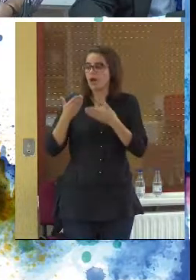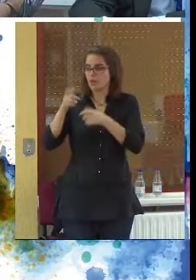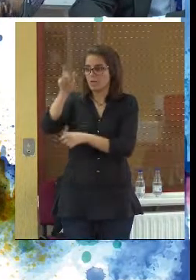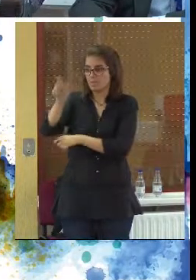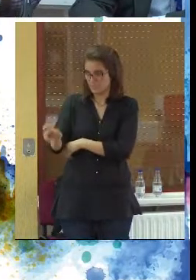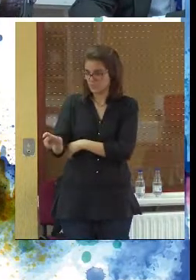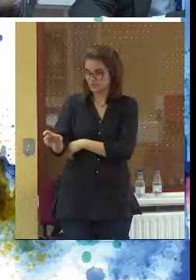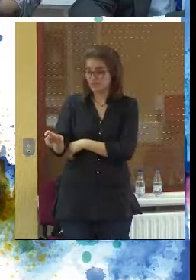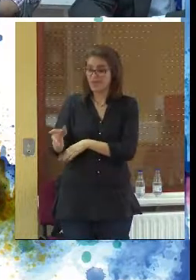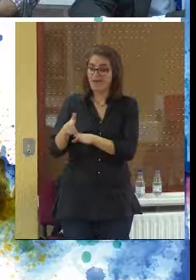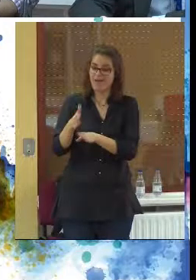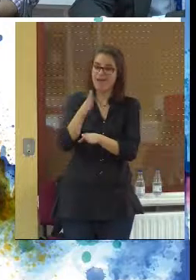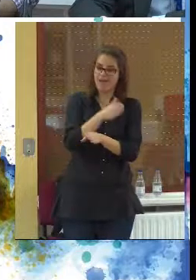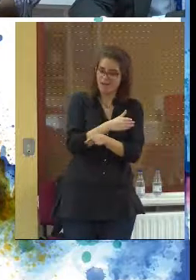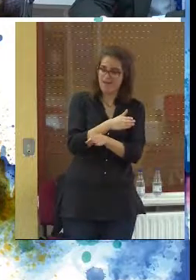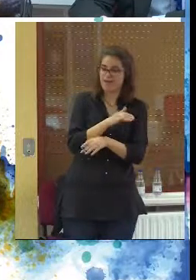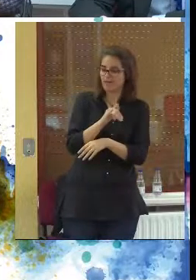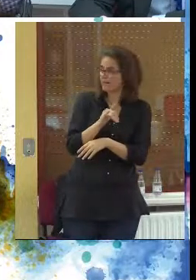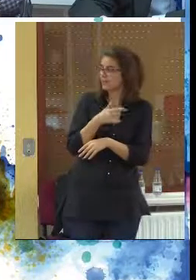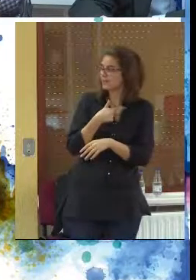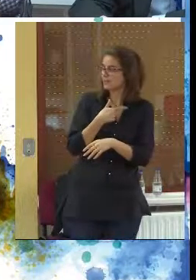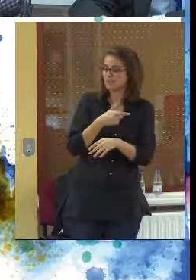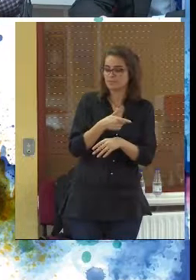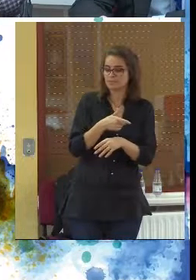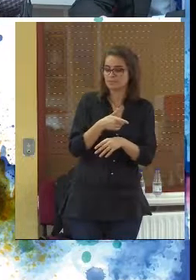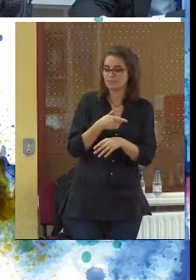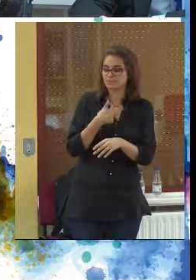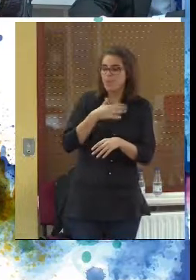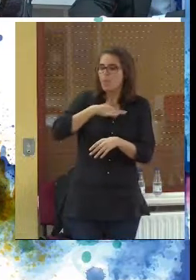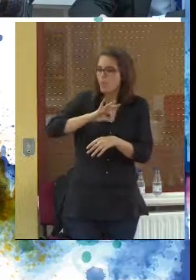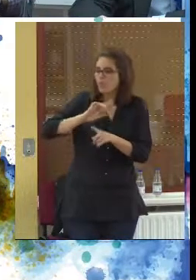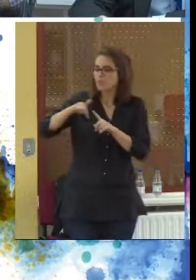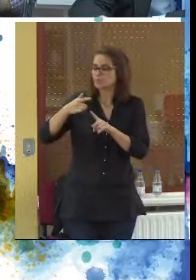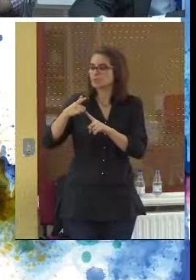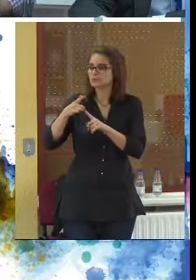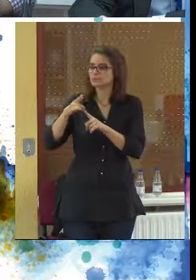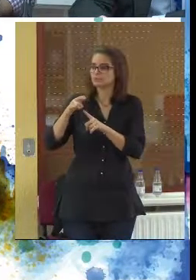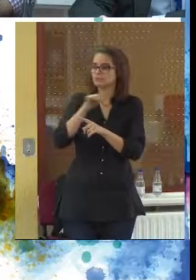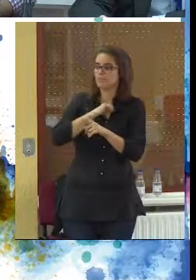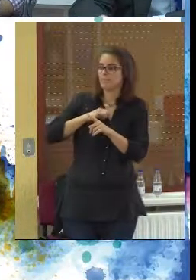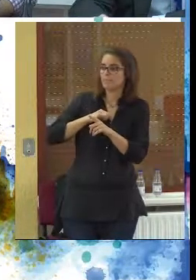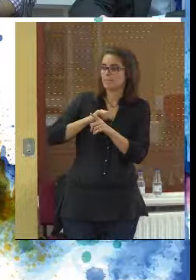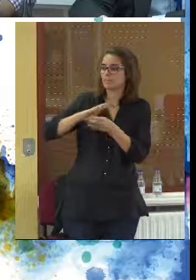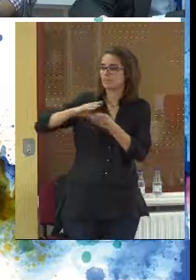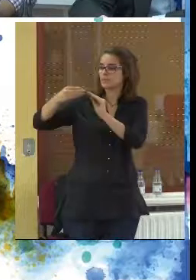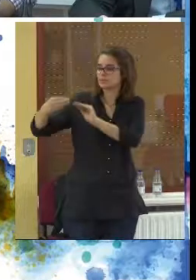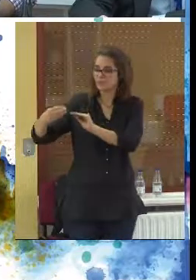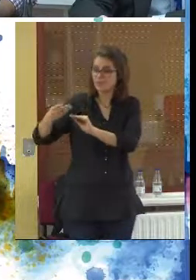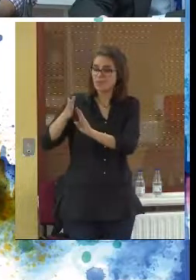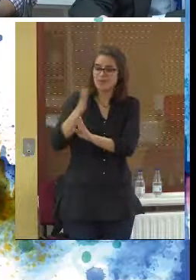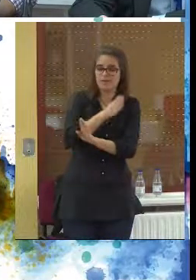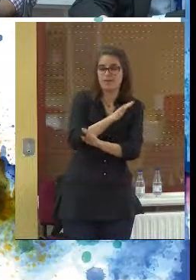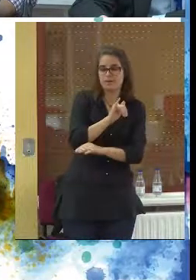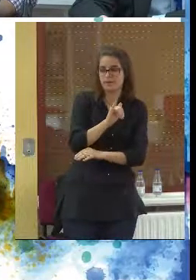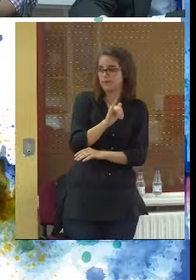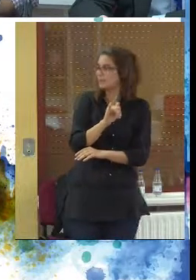so that there's a starting point. It can be used and personalized, but this is a starting point, and